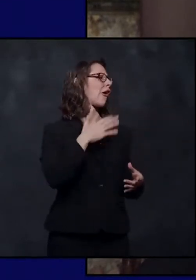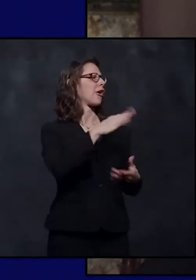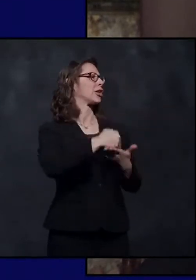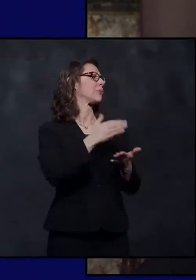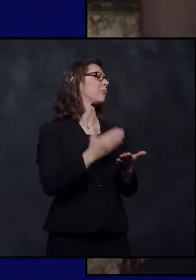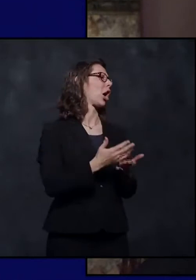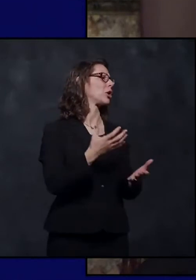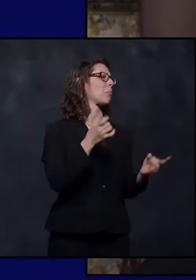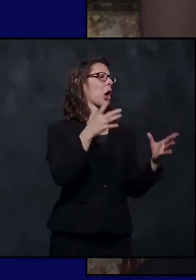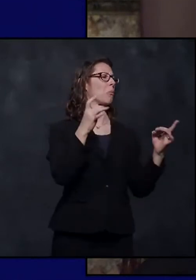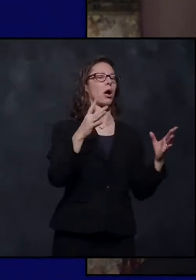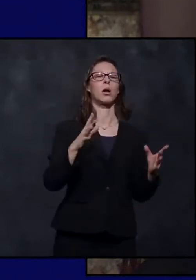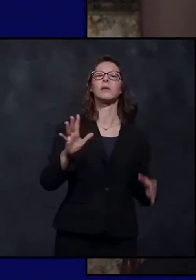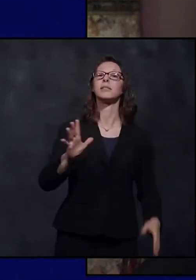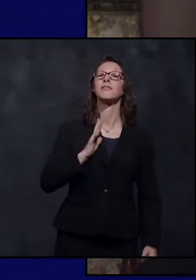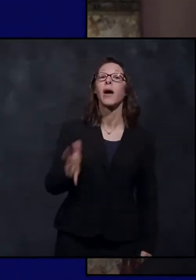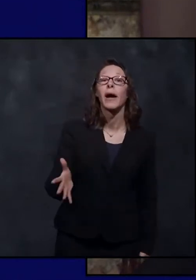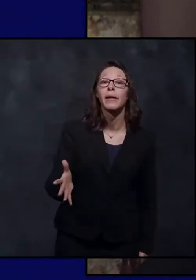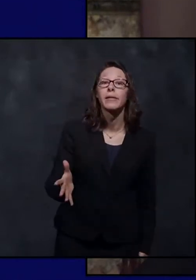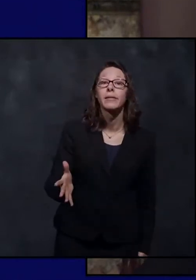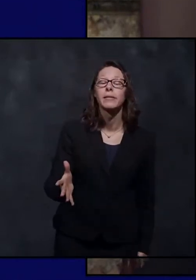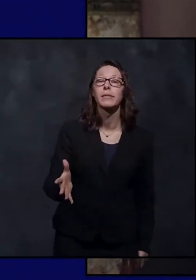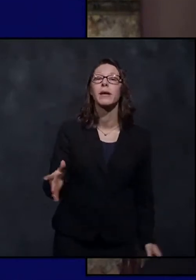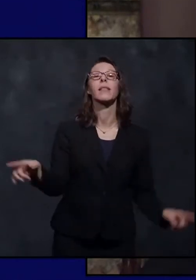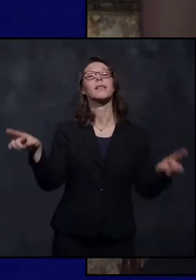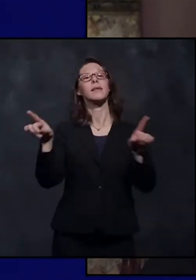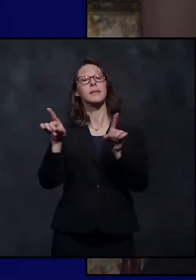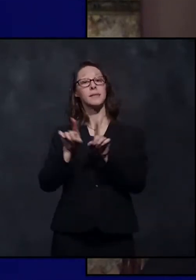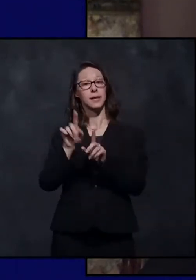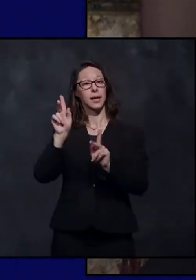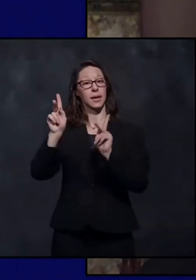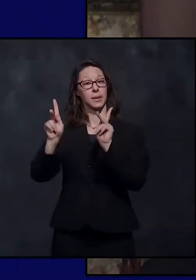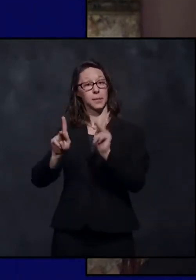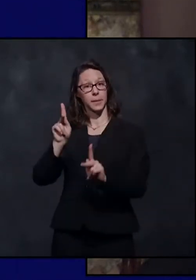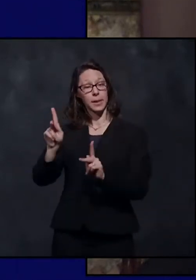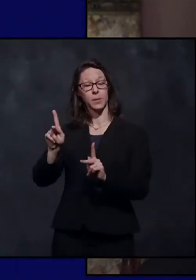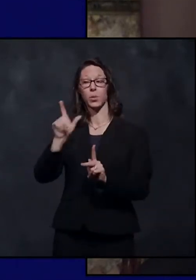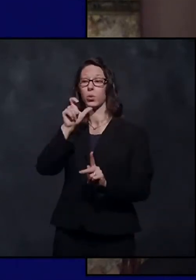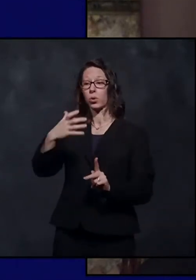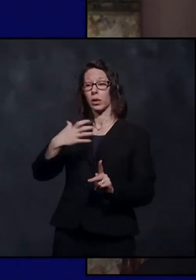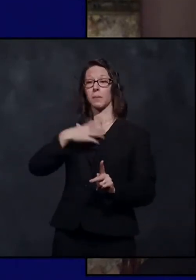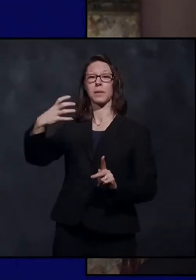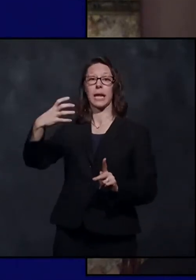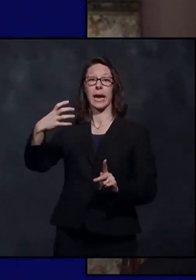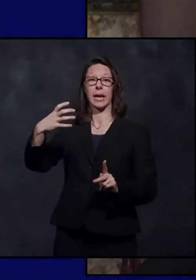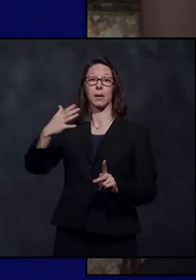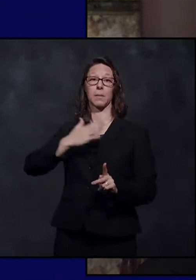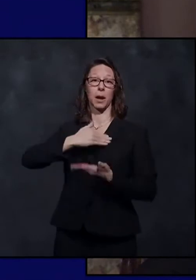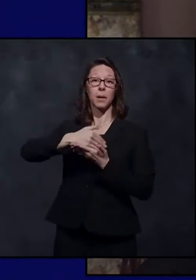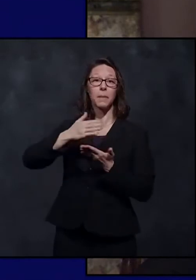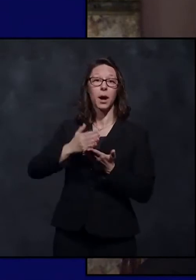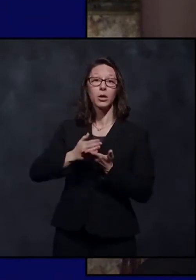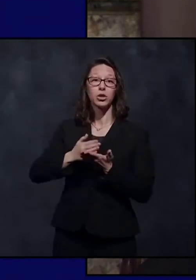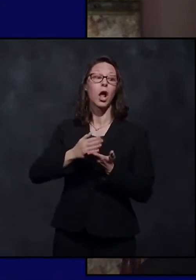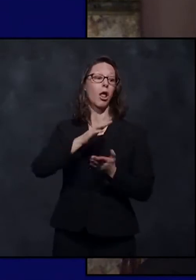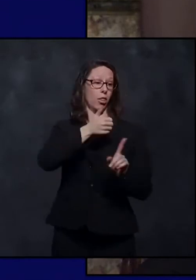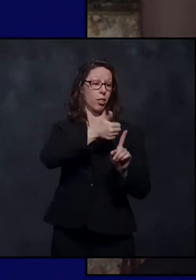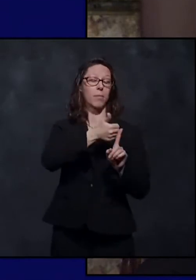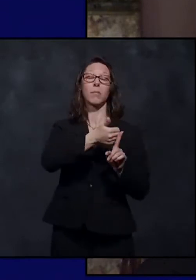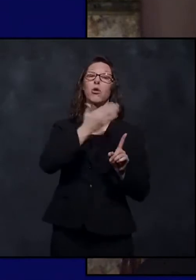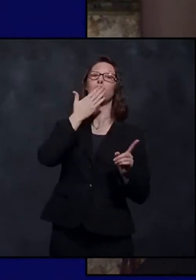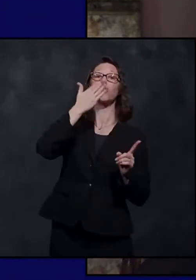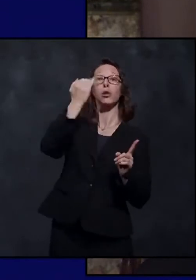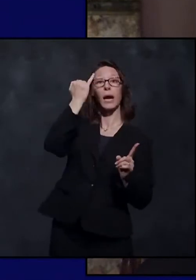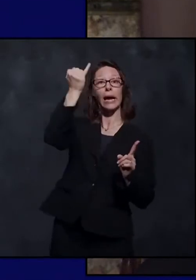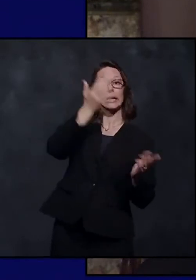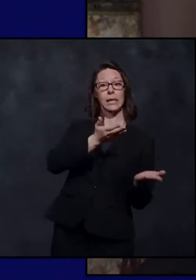fine. Because a lot of those same people have brought some really good ideas to the table. And some of those good ideas are